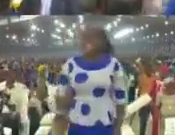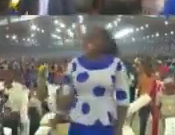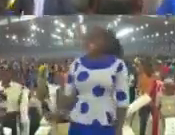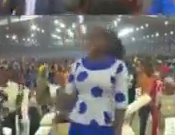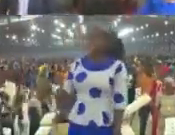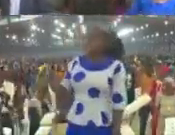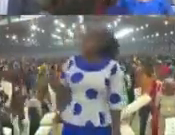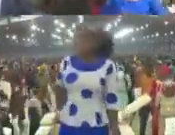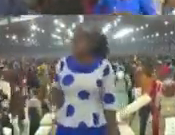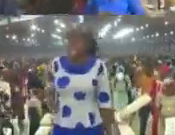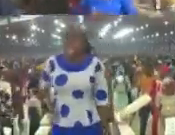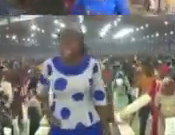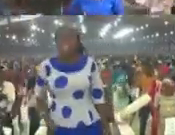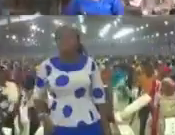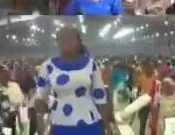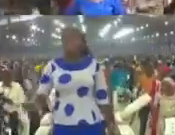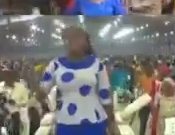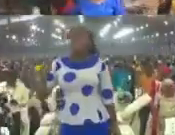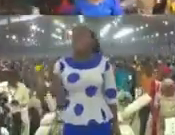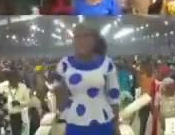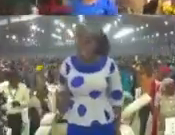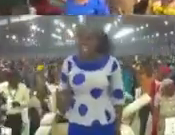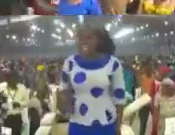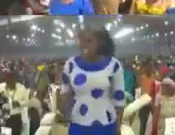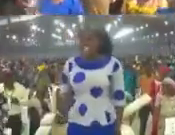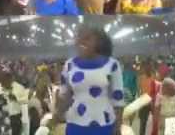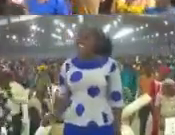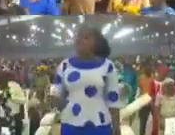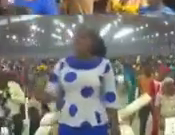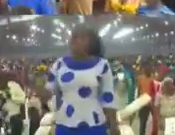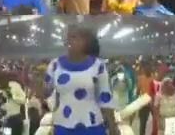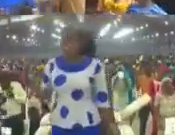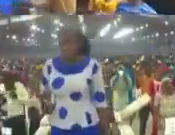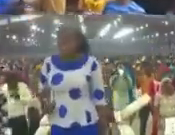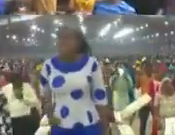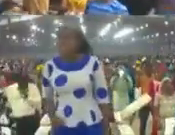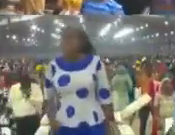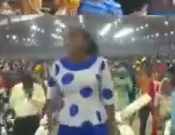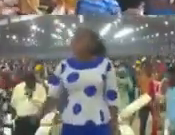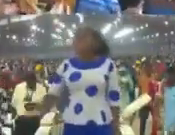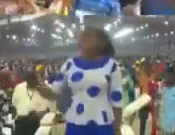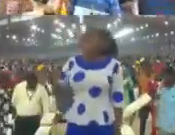last. Let me laugh last.